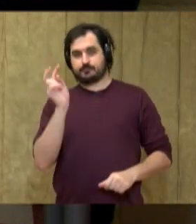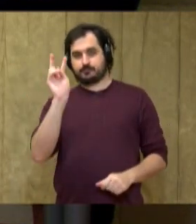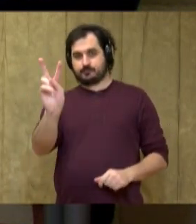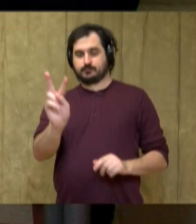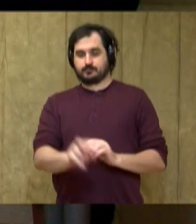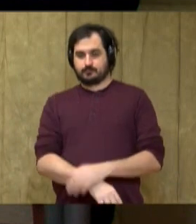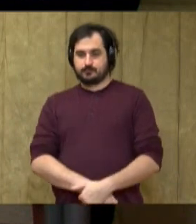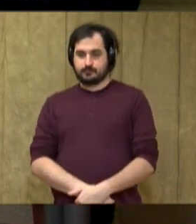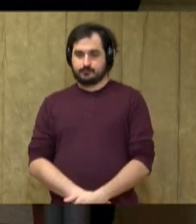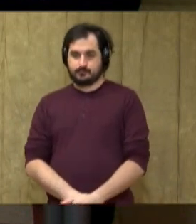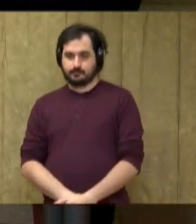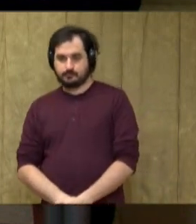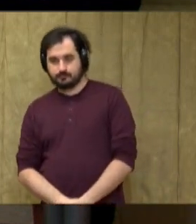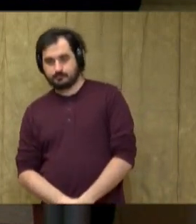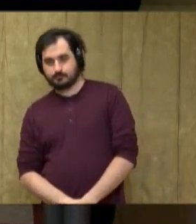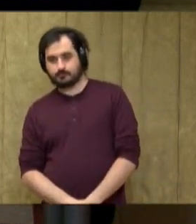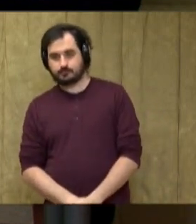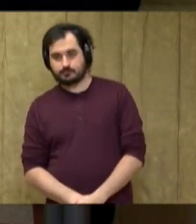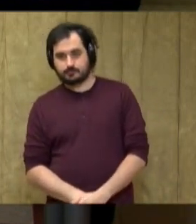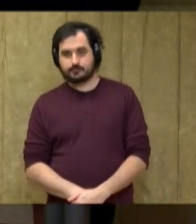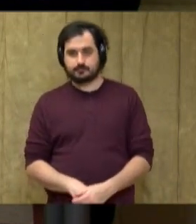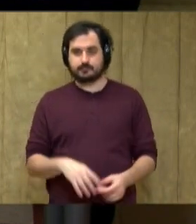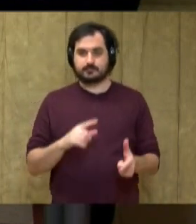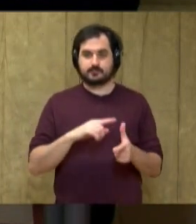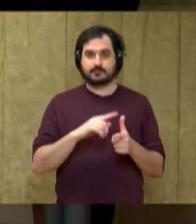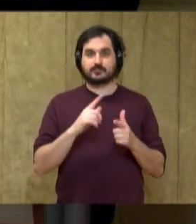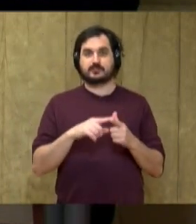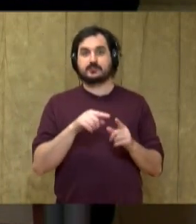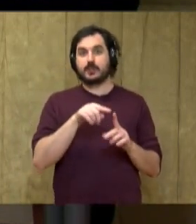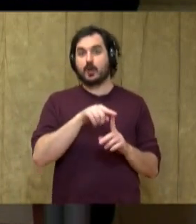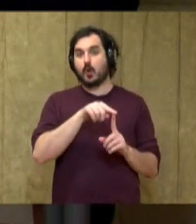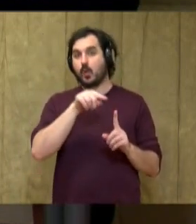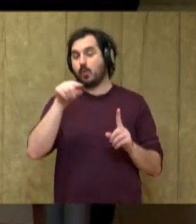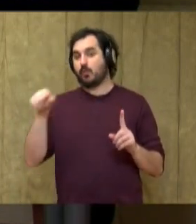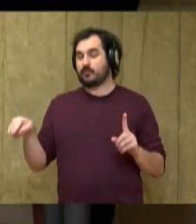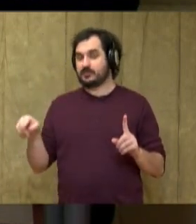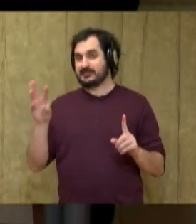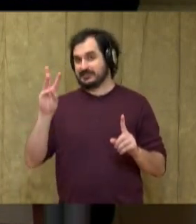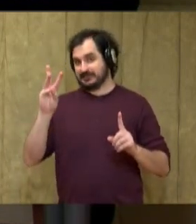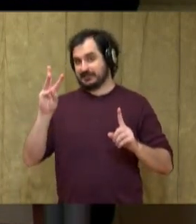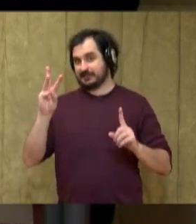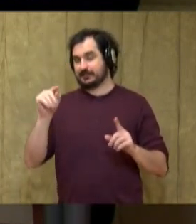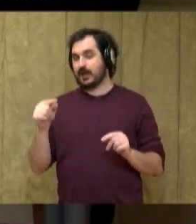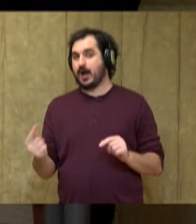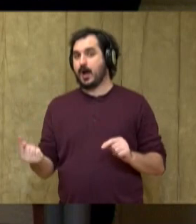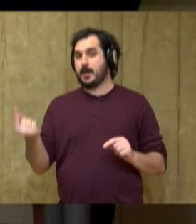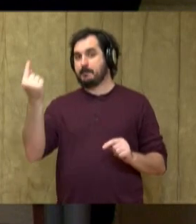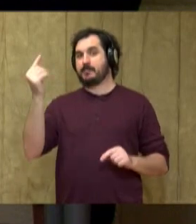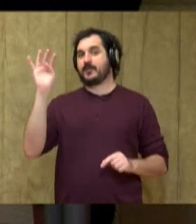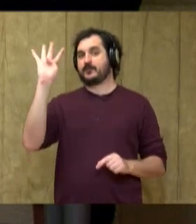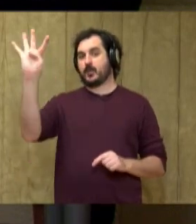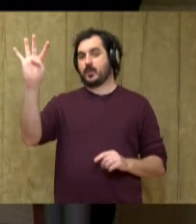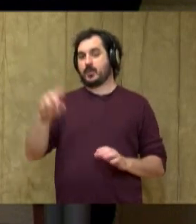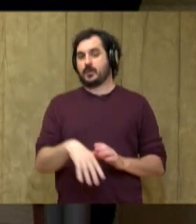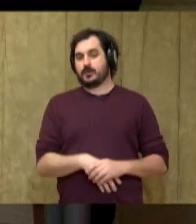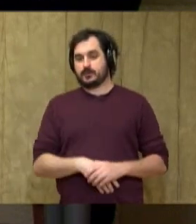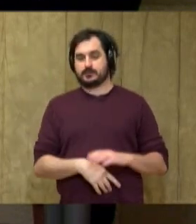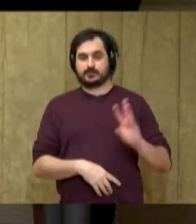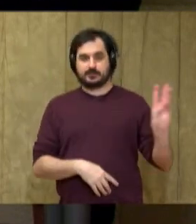2. Then we go over 6, up 4,